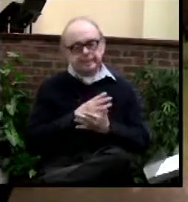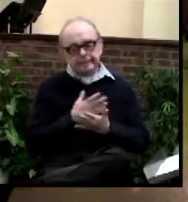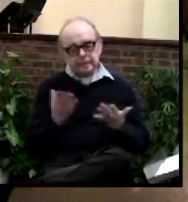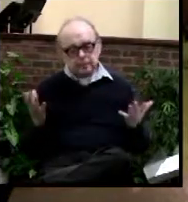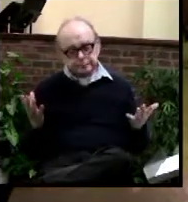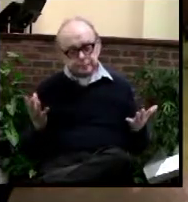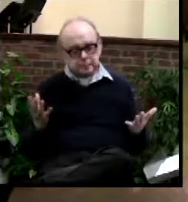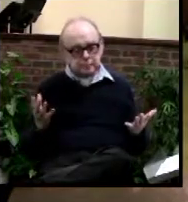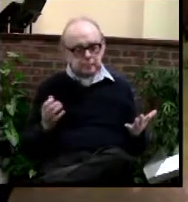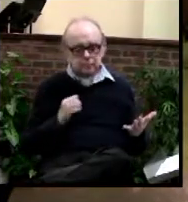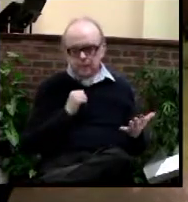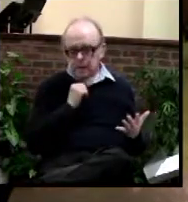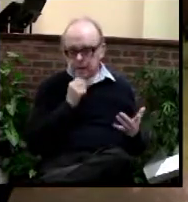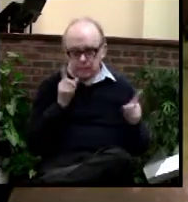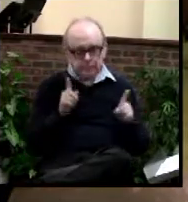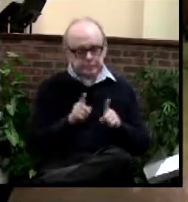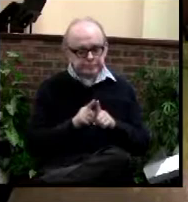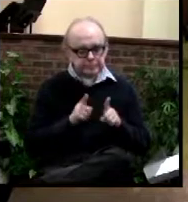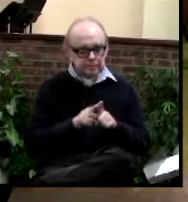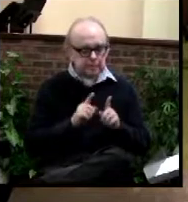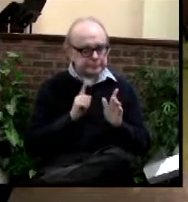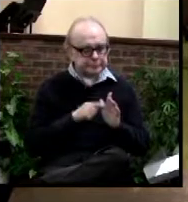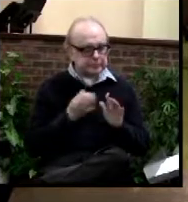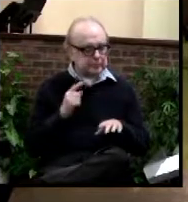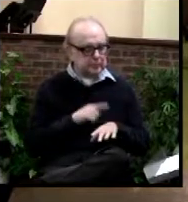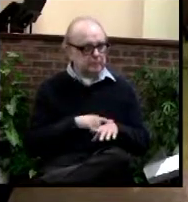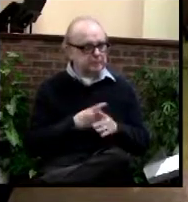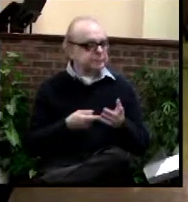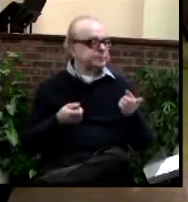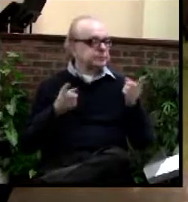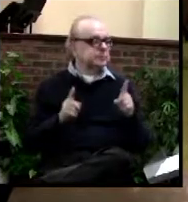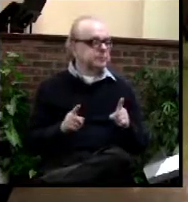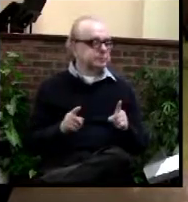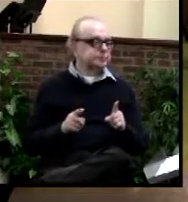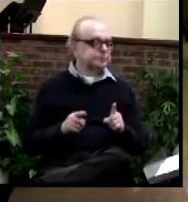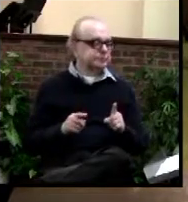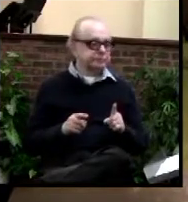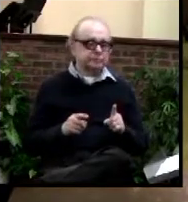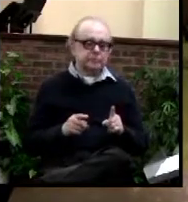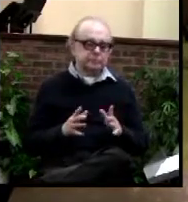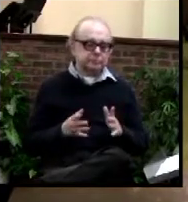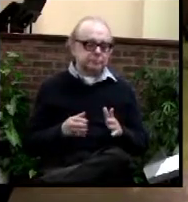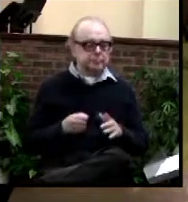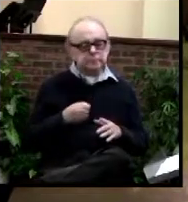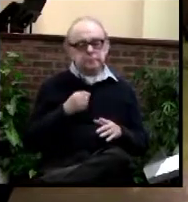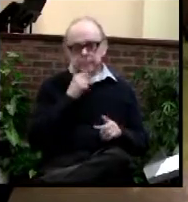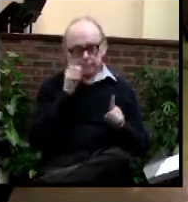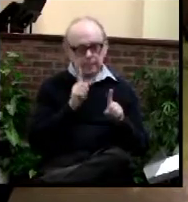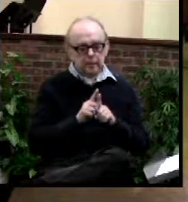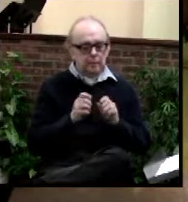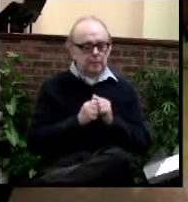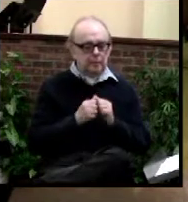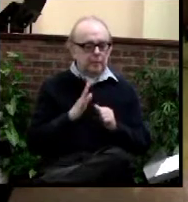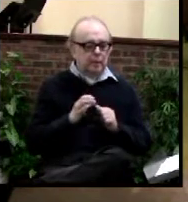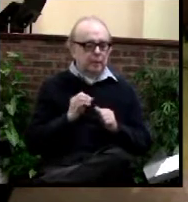just doesn't agree at the moment or the time, what happens is, or we're disagreeing with God, you may think it's cool to wear